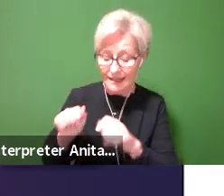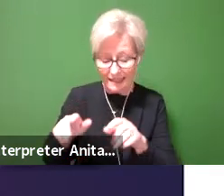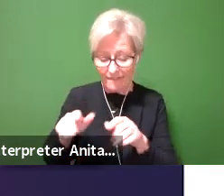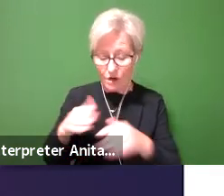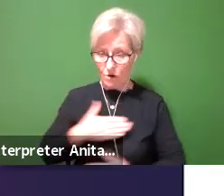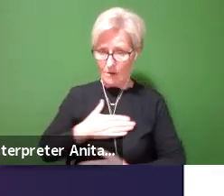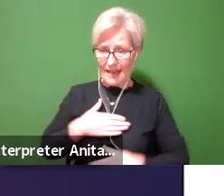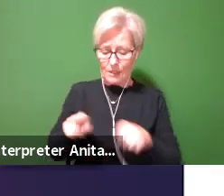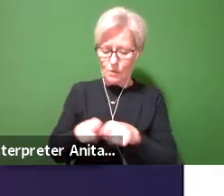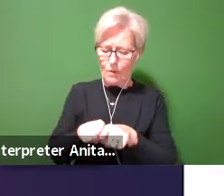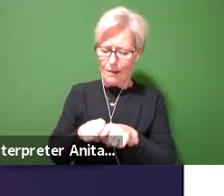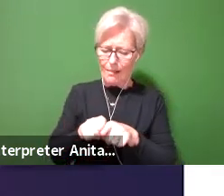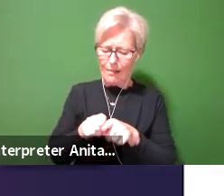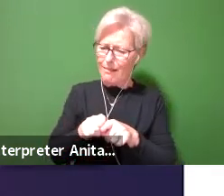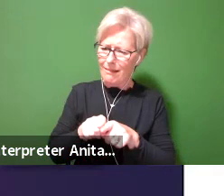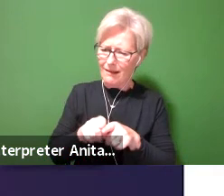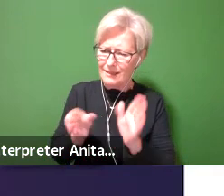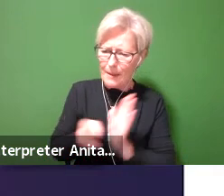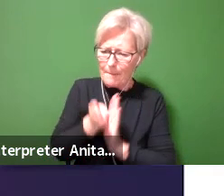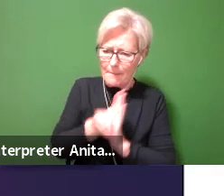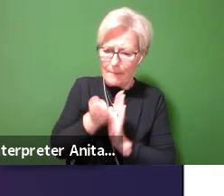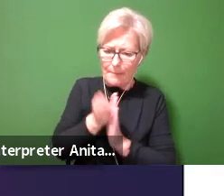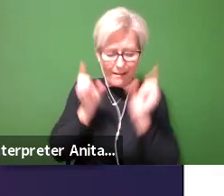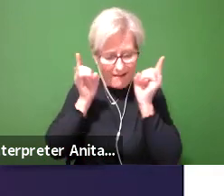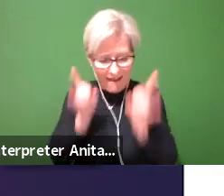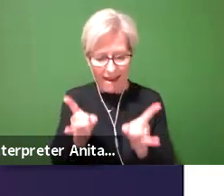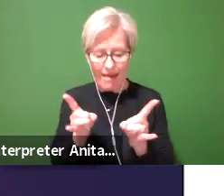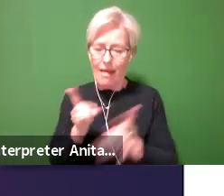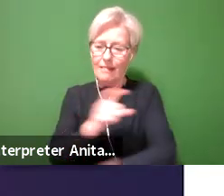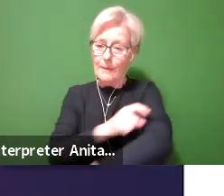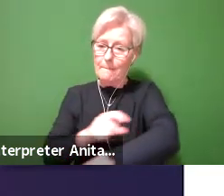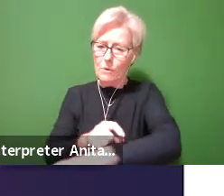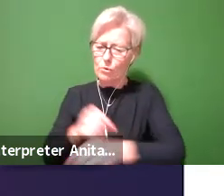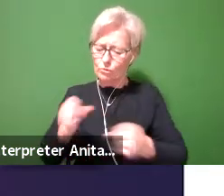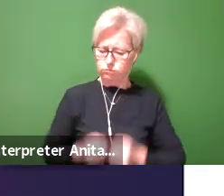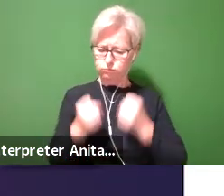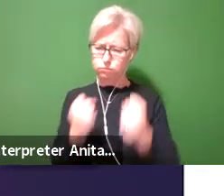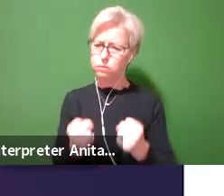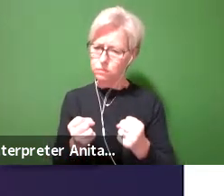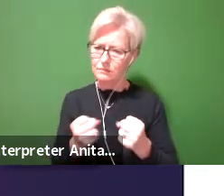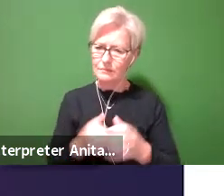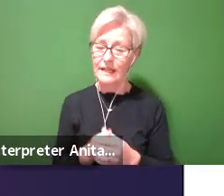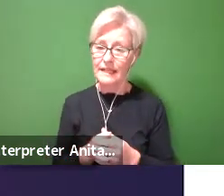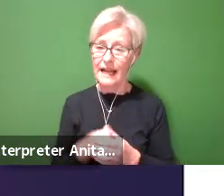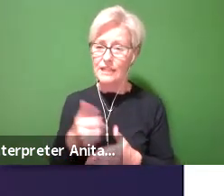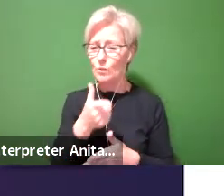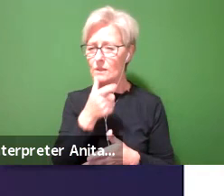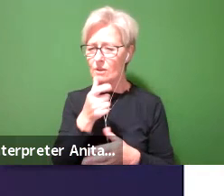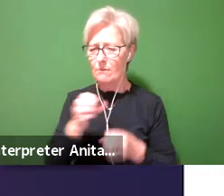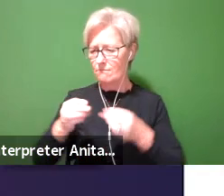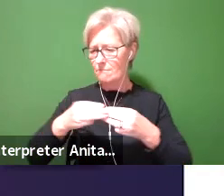healthy bones. And it protects your bones against the loss of bone mass. And this is something we'll talk about when we look at the bone